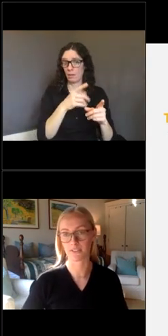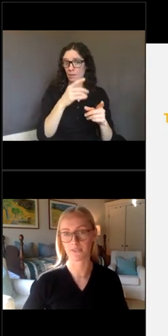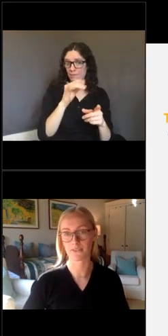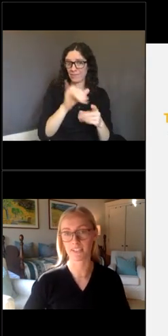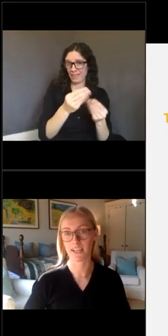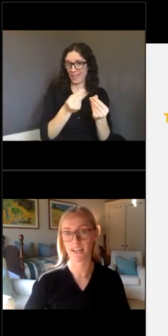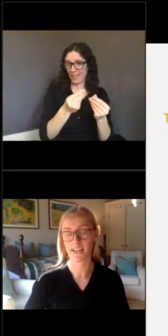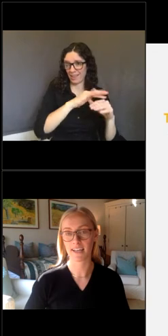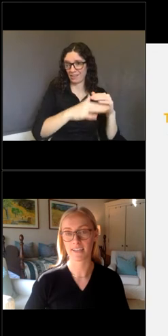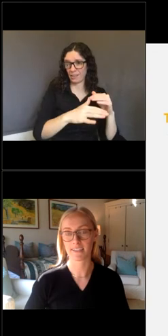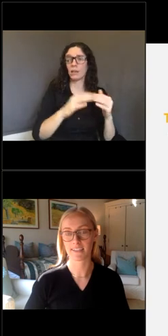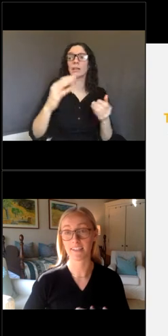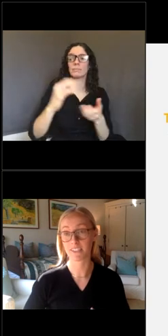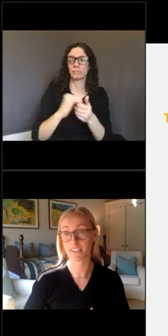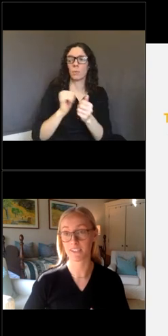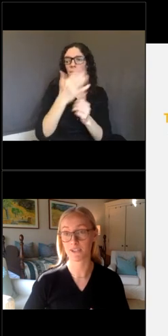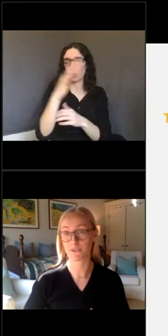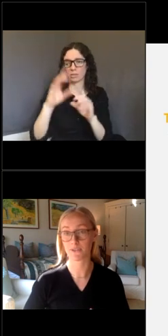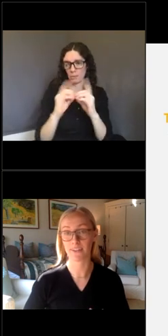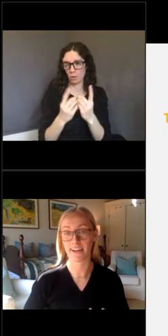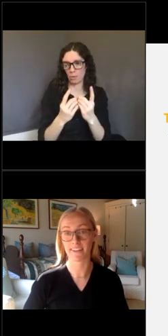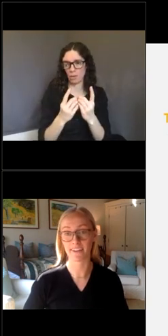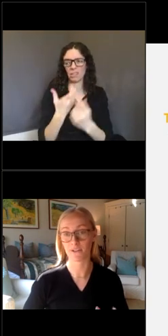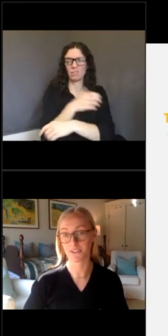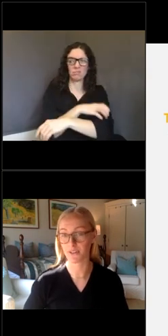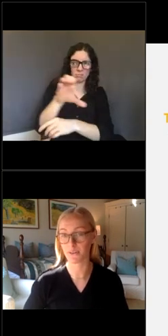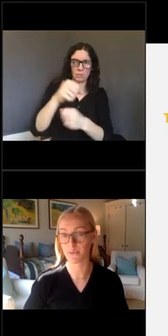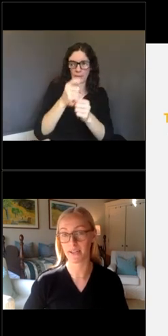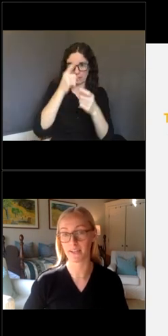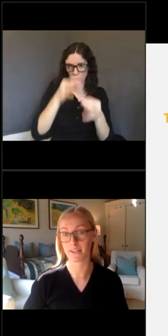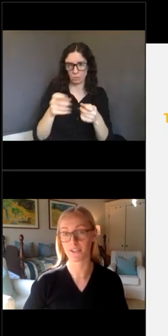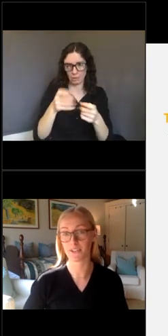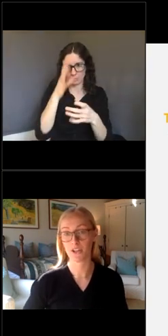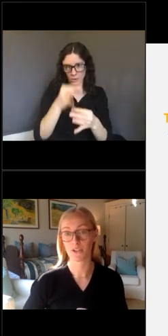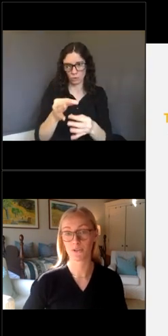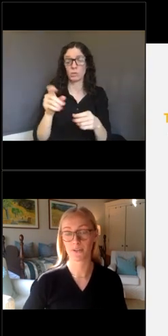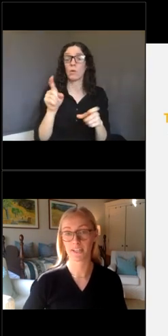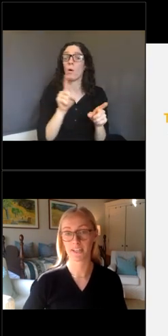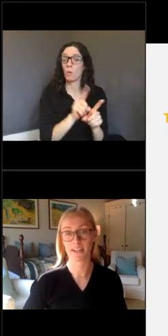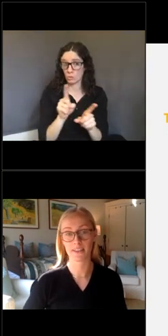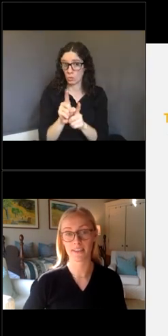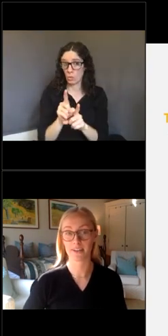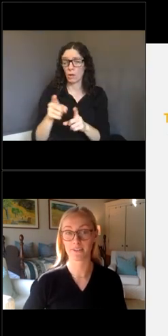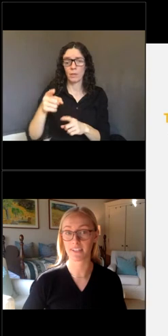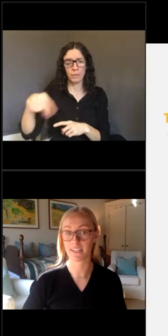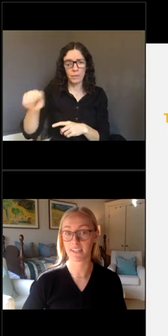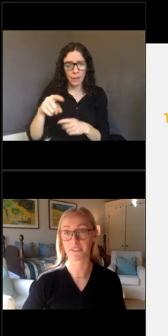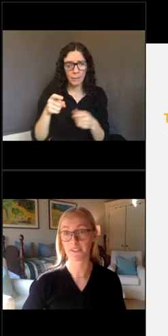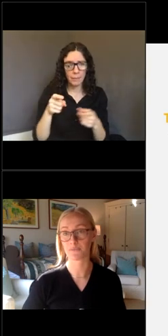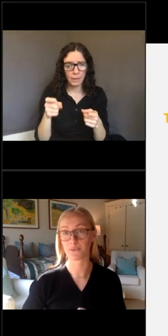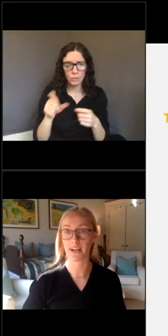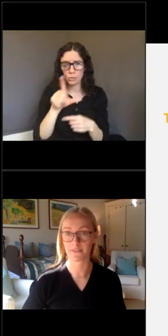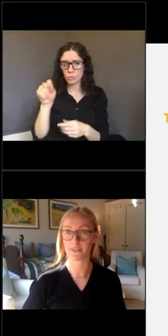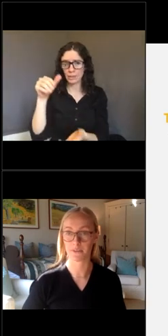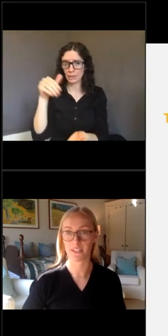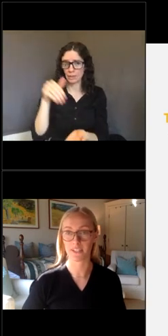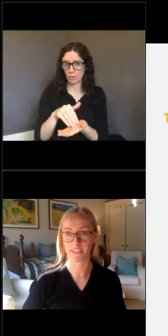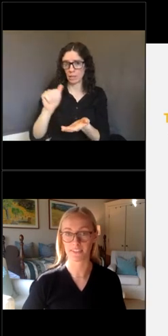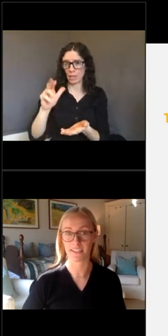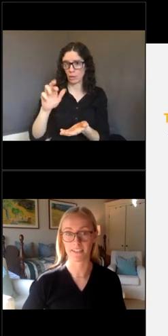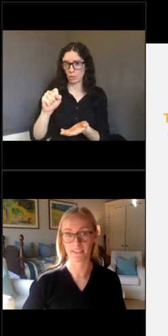terrestrial zones. And in addition to that, they also manage 20,000 acres of